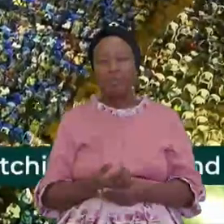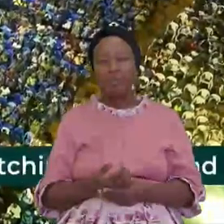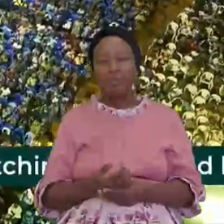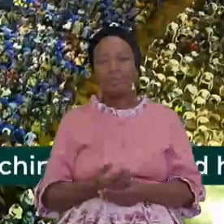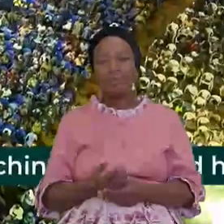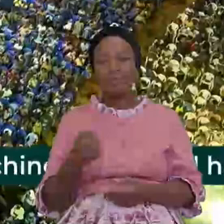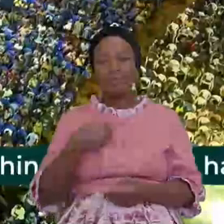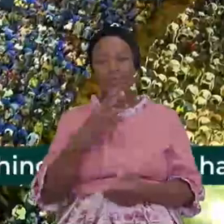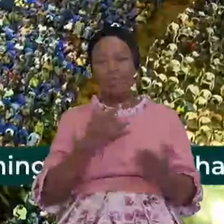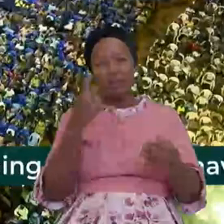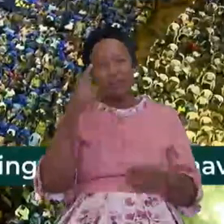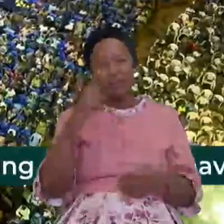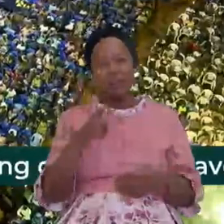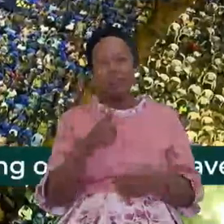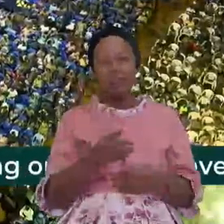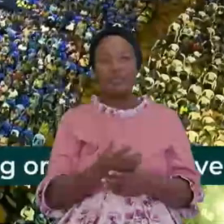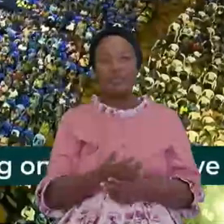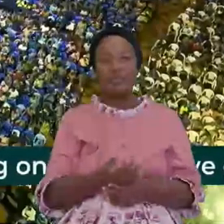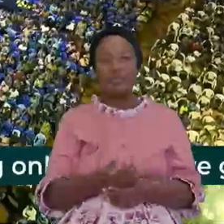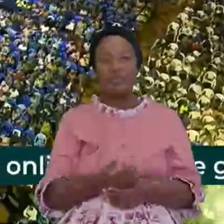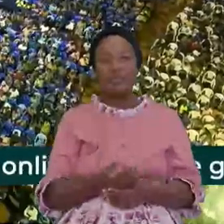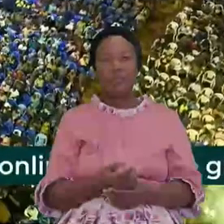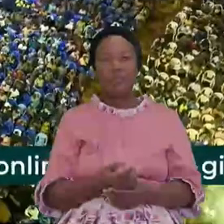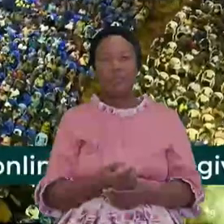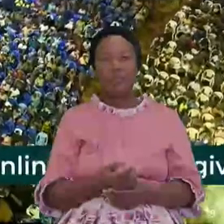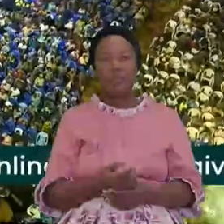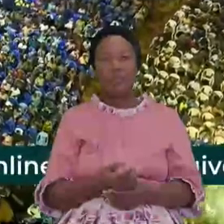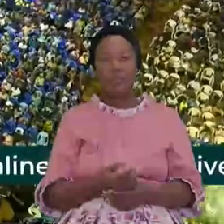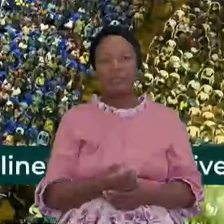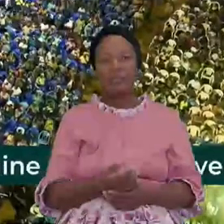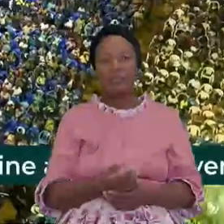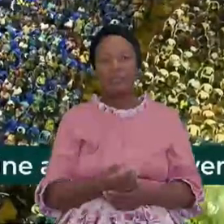On vous attend, on vous attend. We are waiting for you.